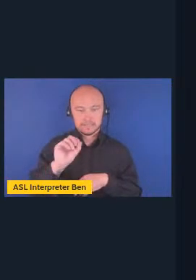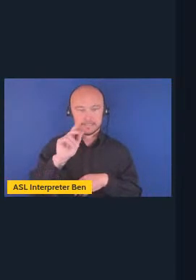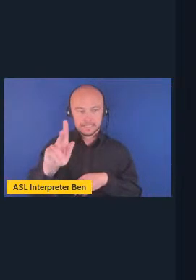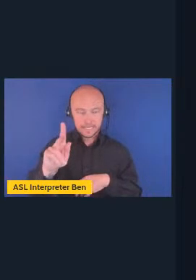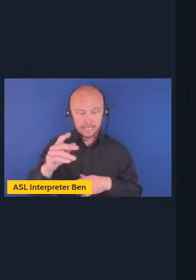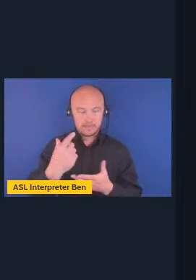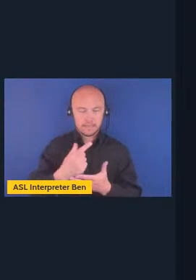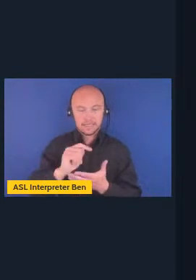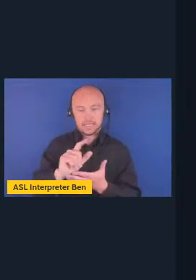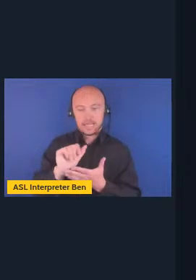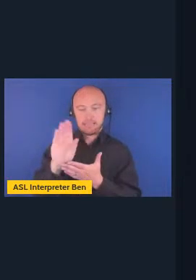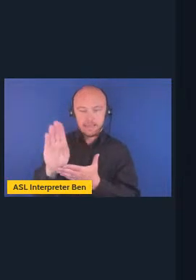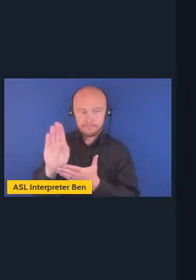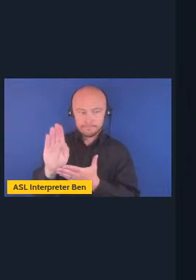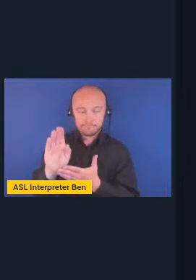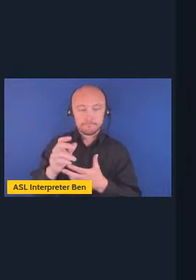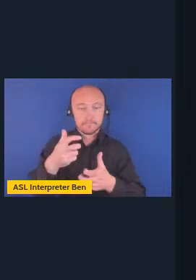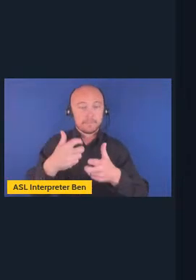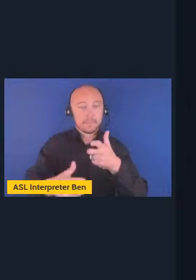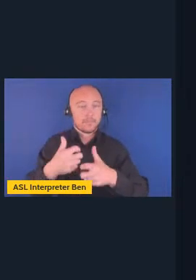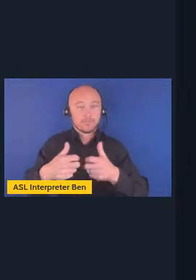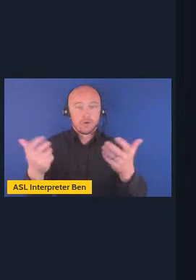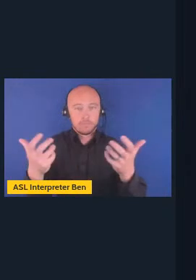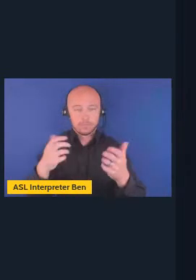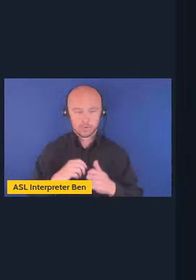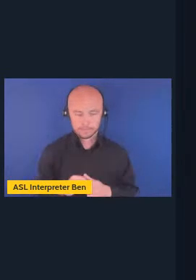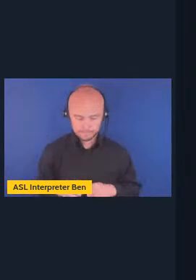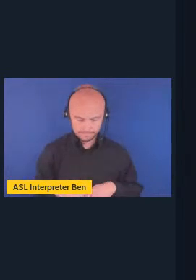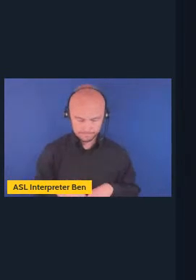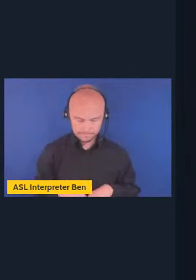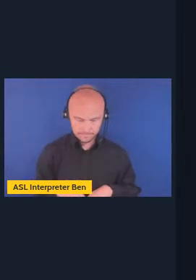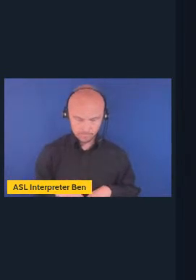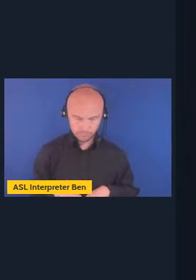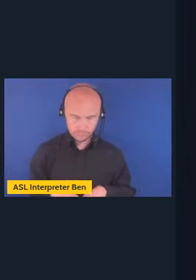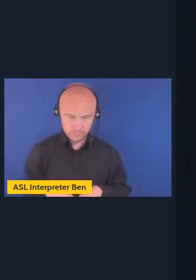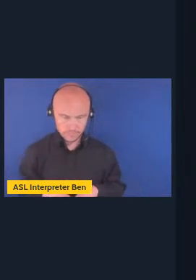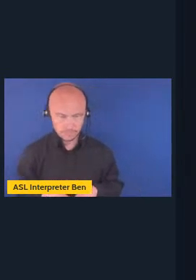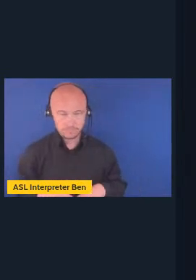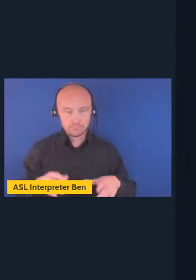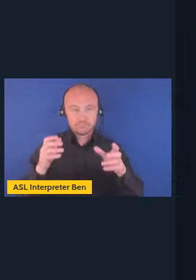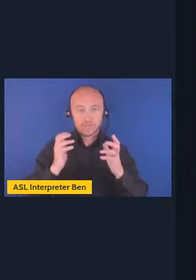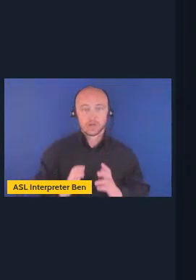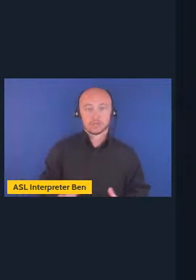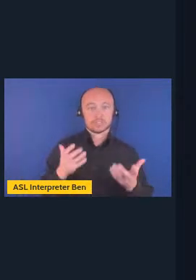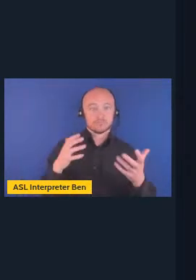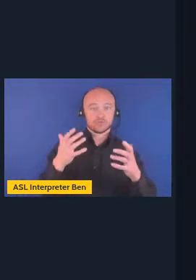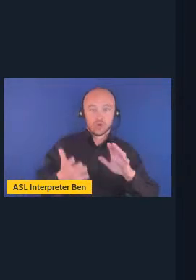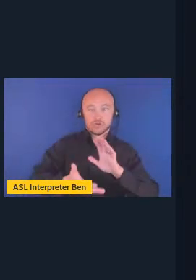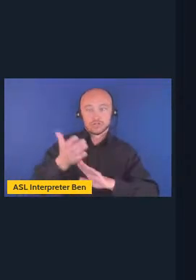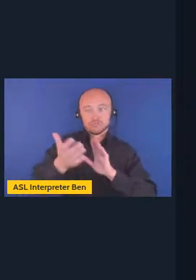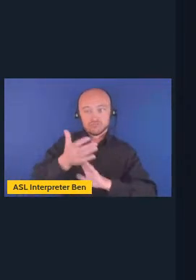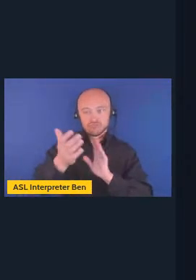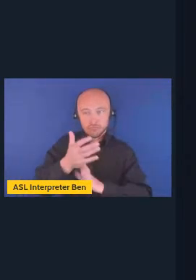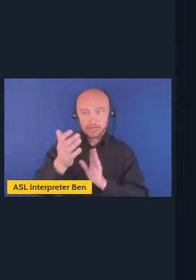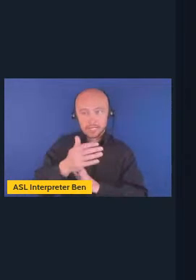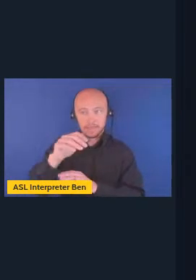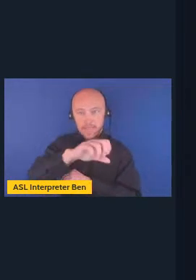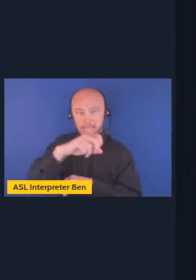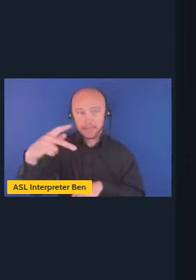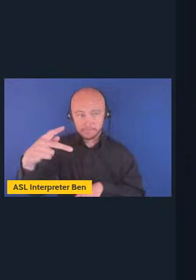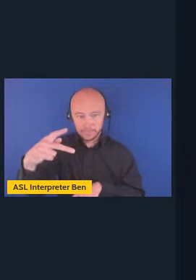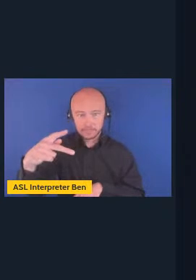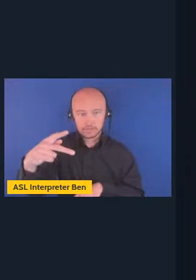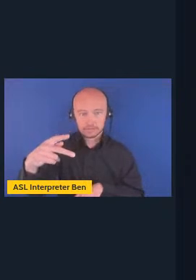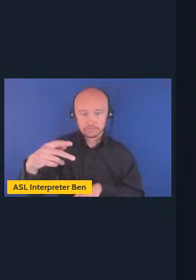GitLab. The problem statement is customers who are already running their container application